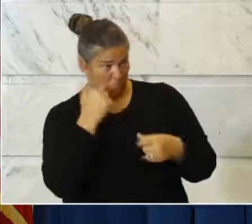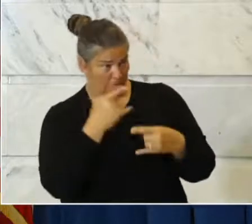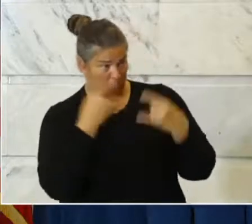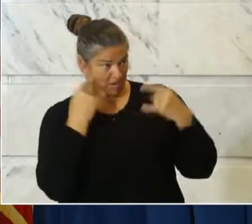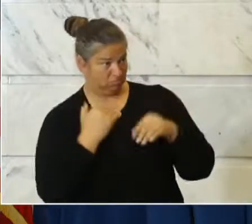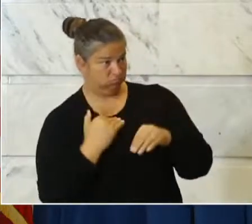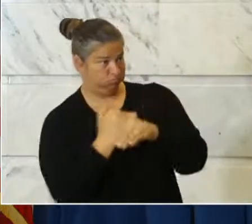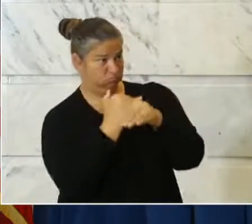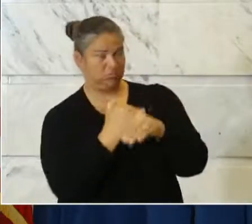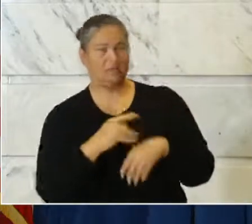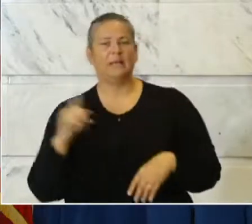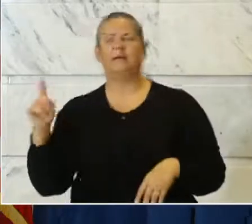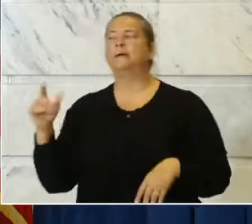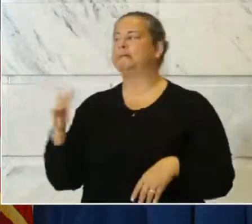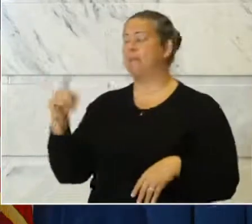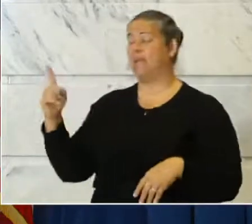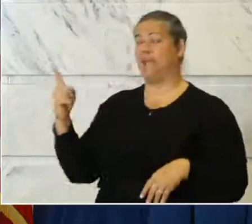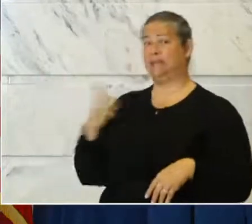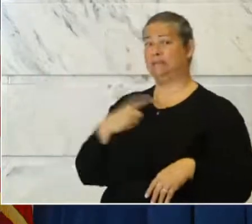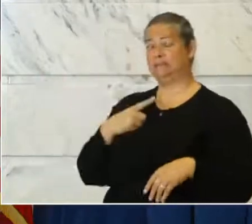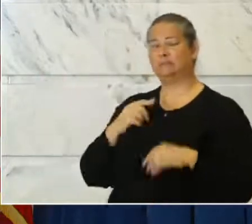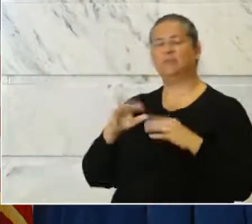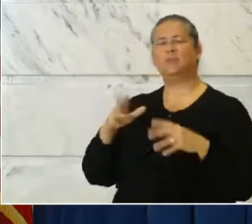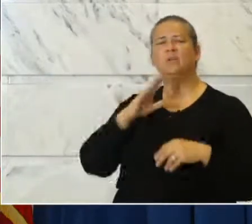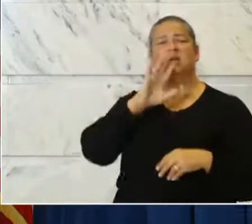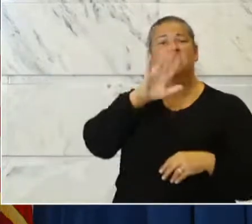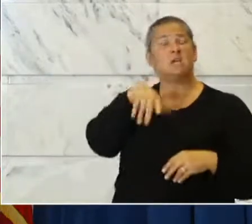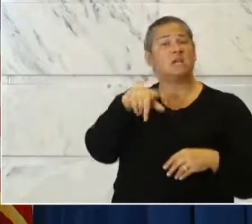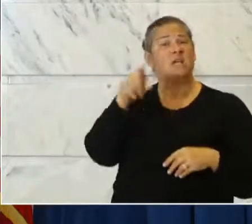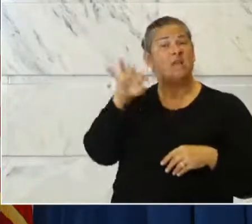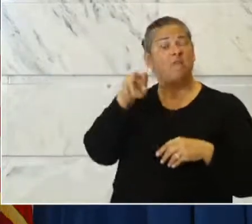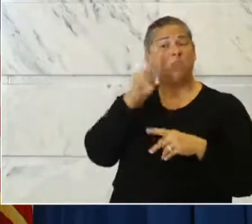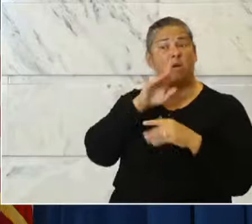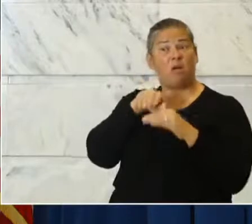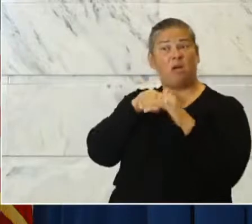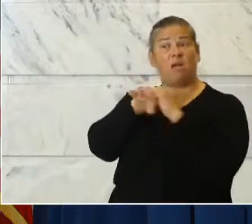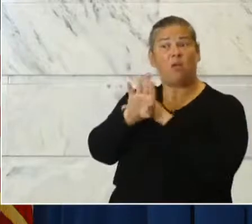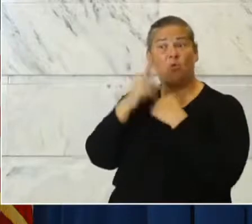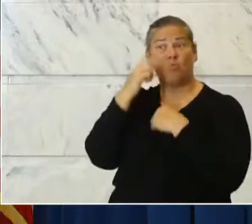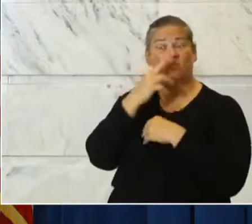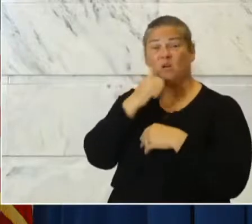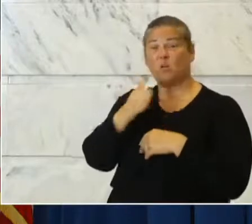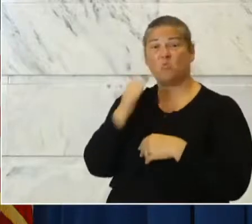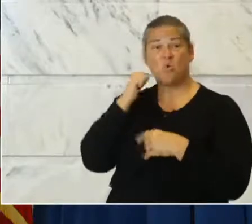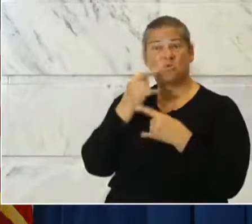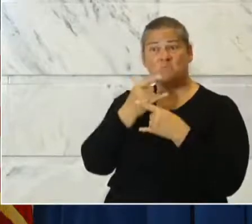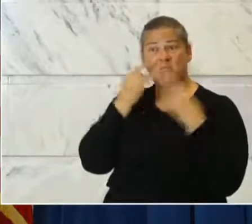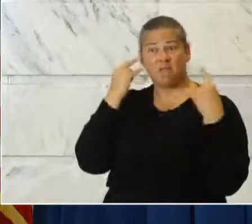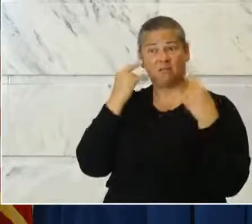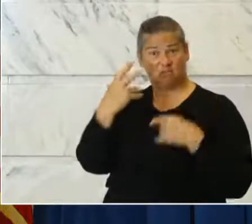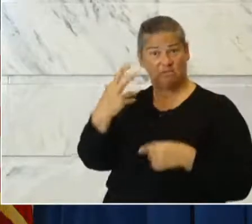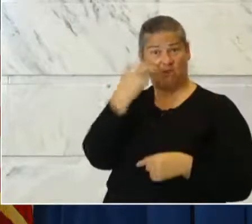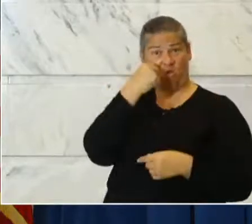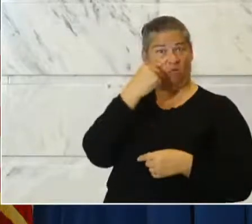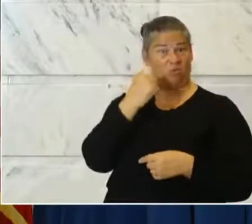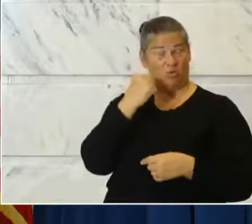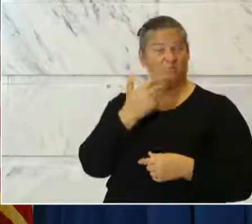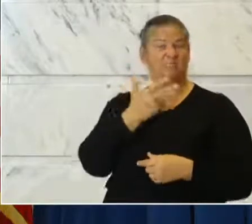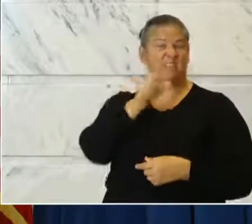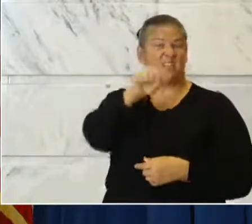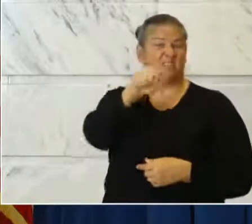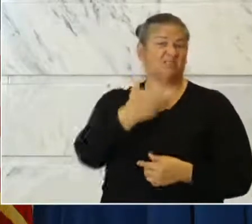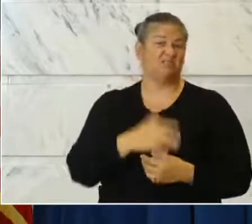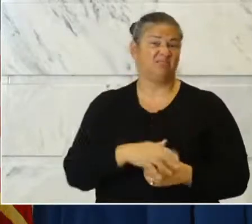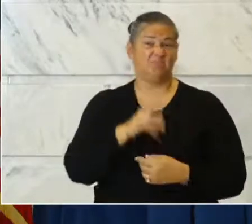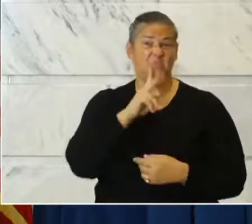The question is, should restaurants bar people from coming in if they refuse to wear masks? Yes. Wear a mask, sit down, obviously